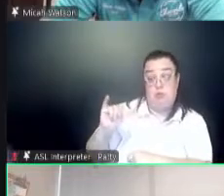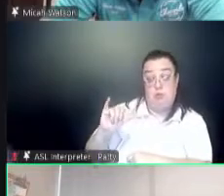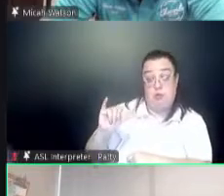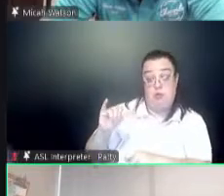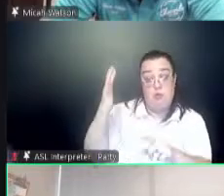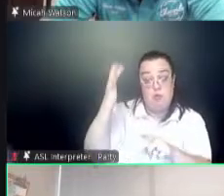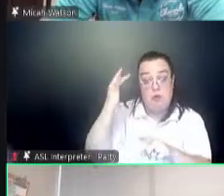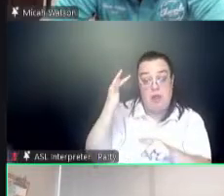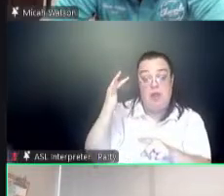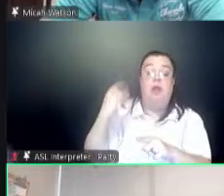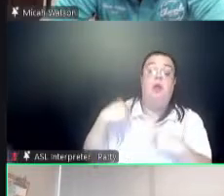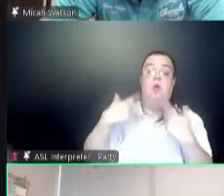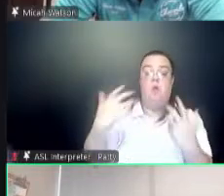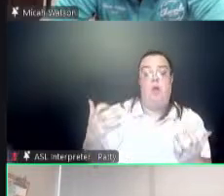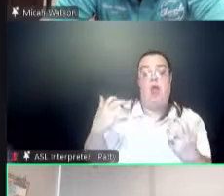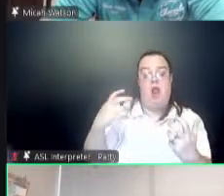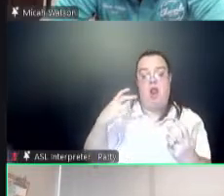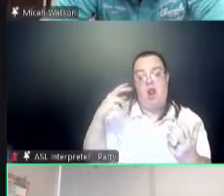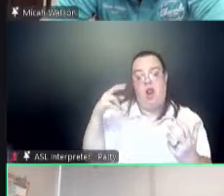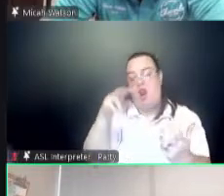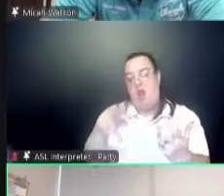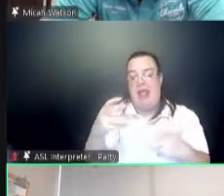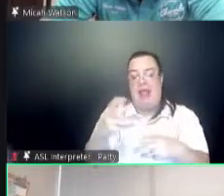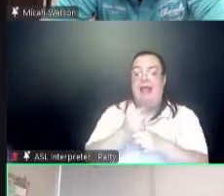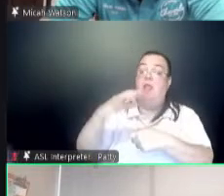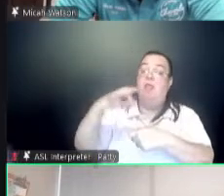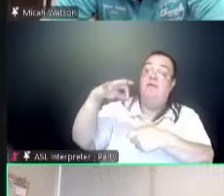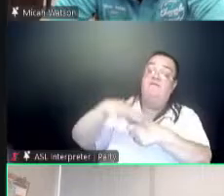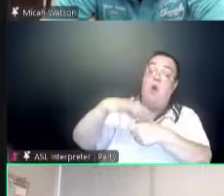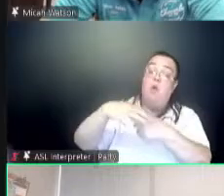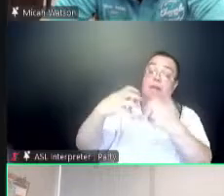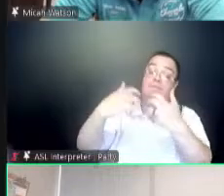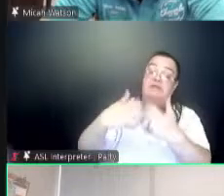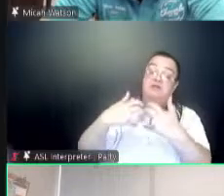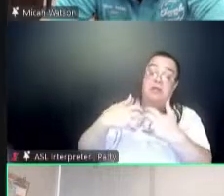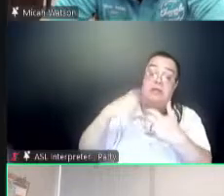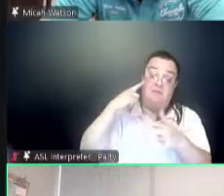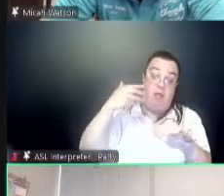wanted to look at getting the voting machines for the upcoming election.